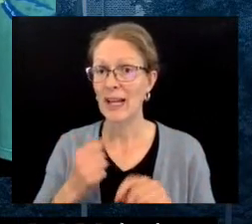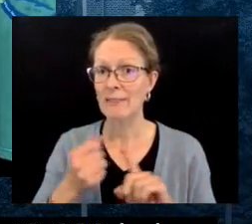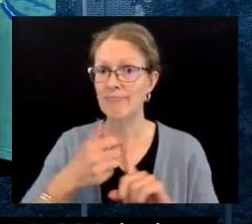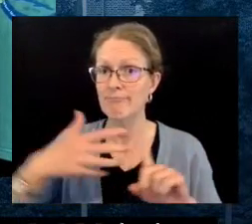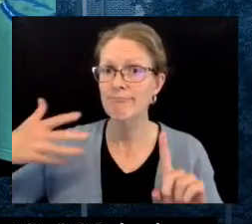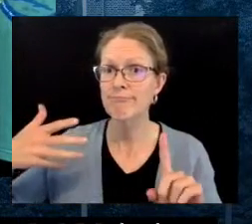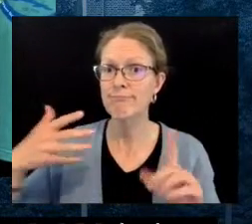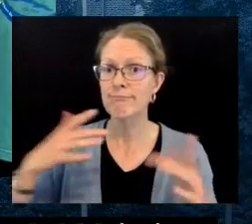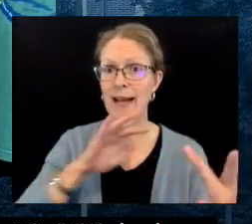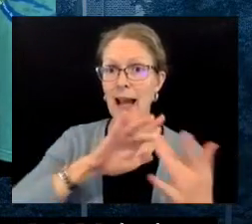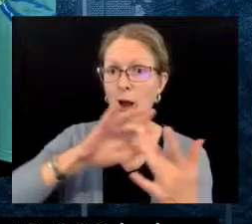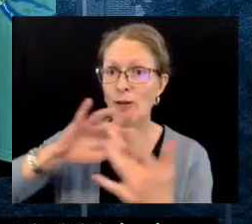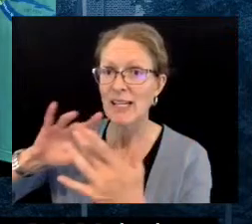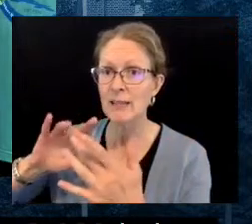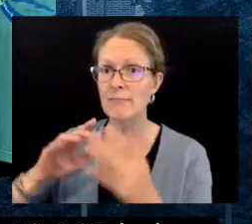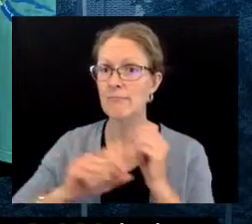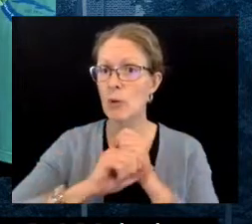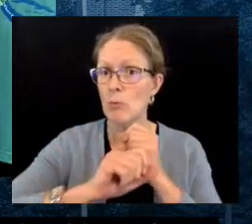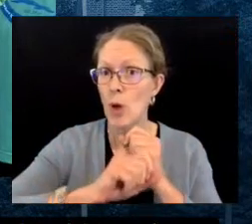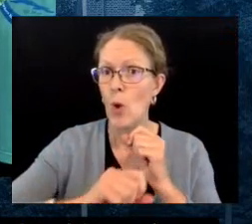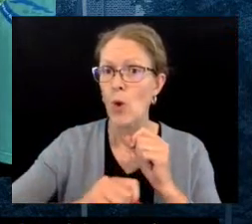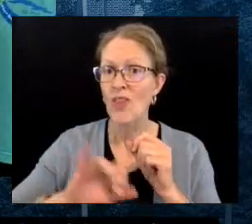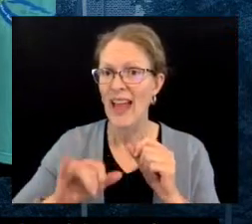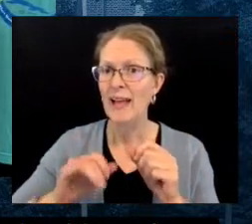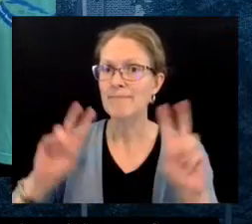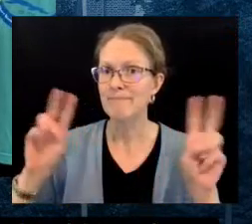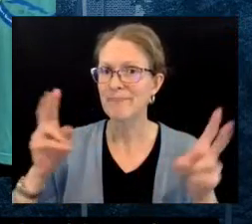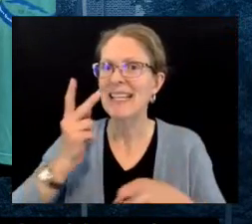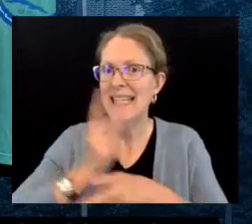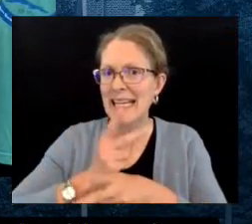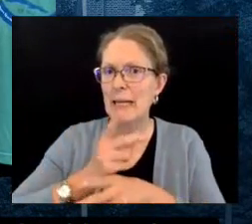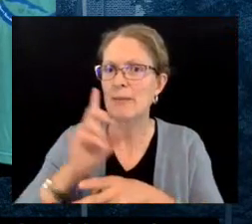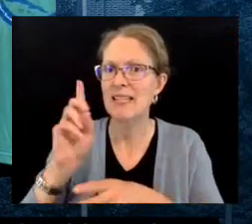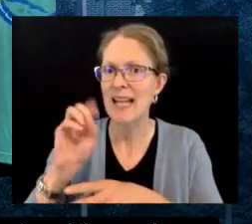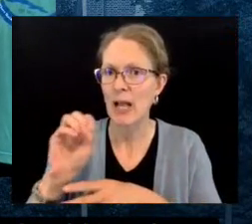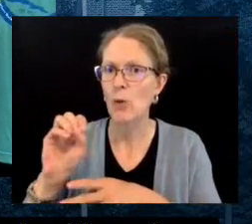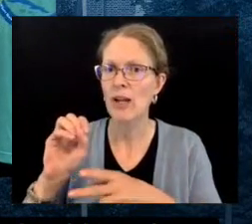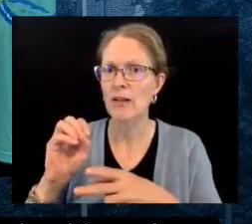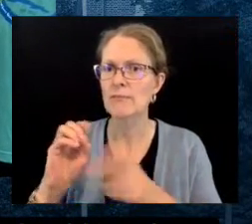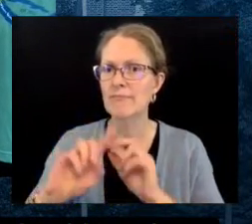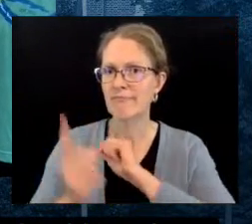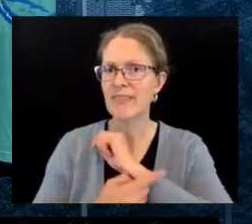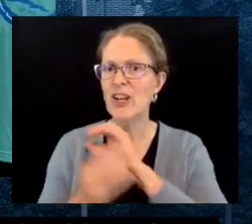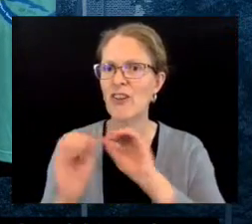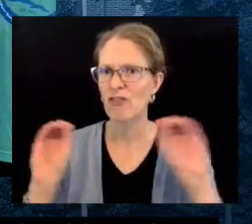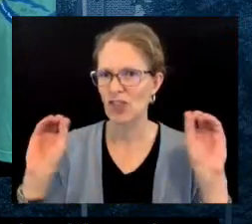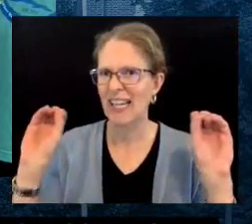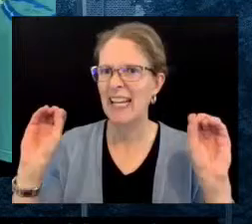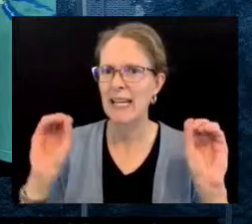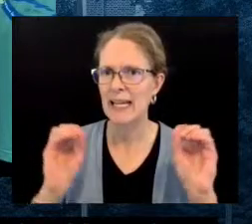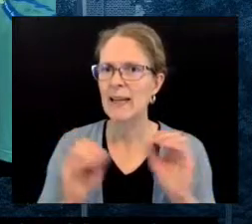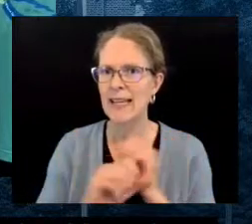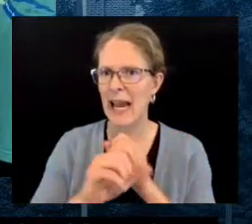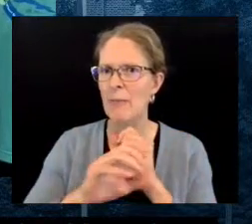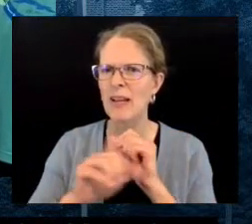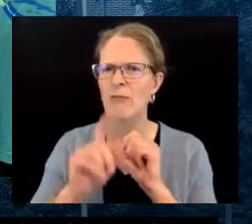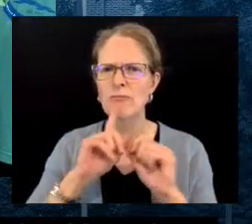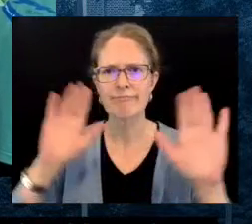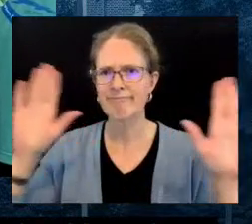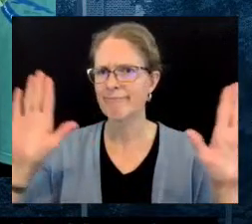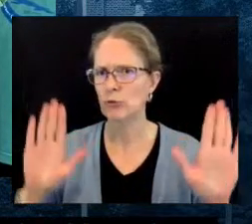promote the Keep Delaware Litter-Free campaign is just so great. And